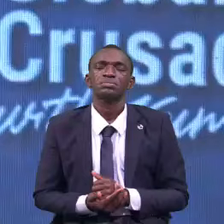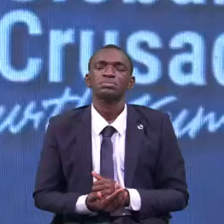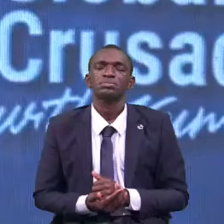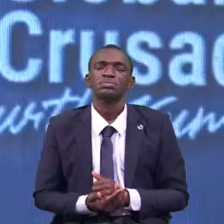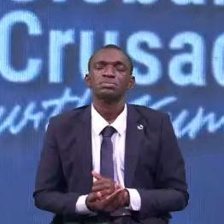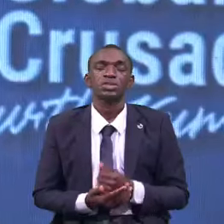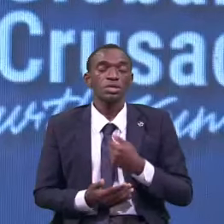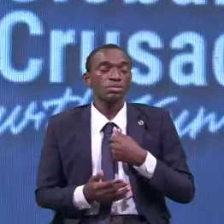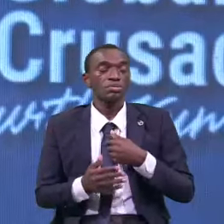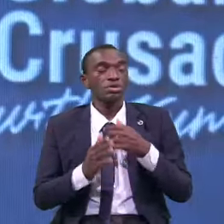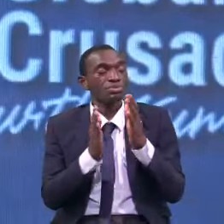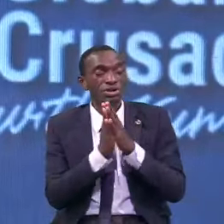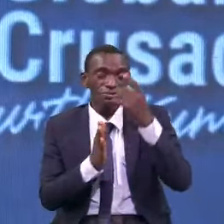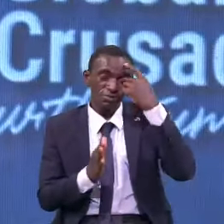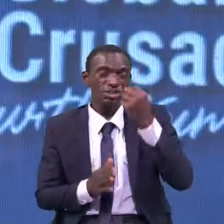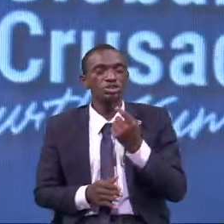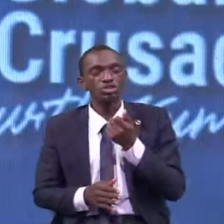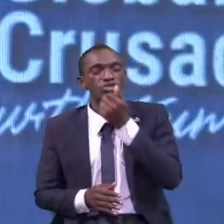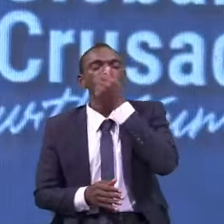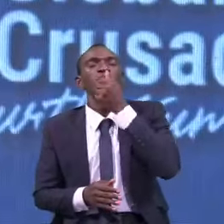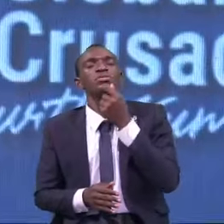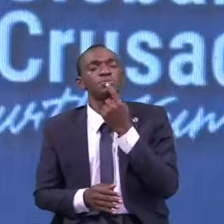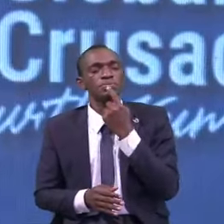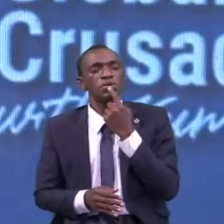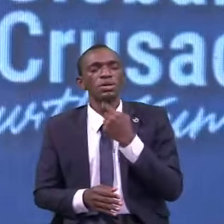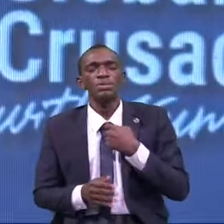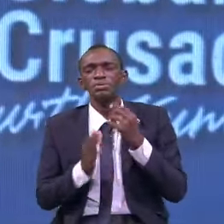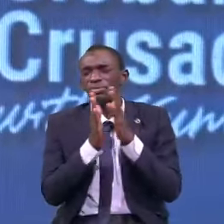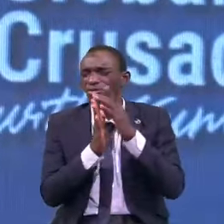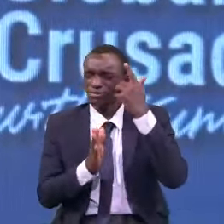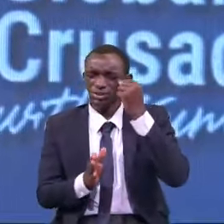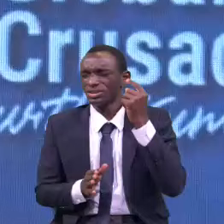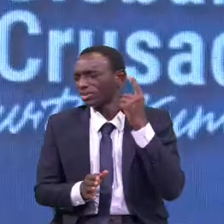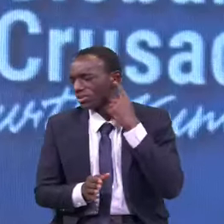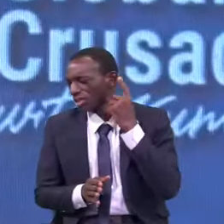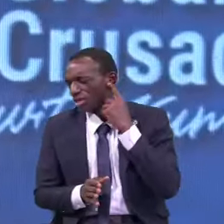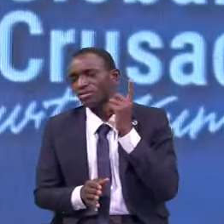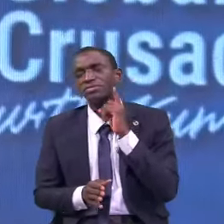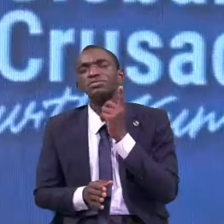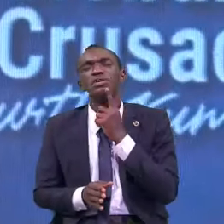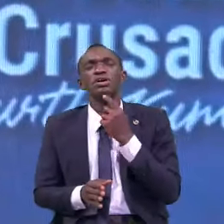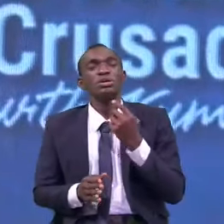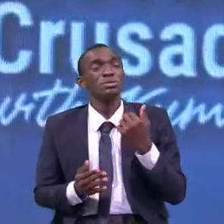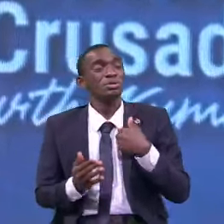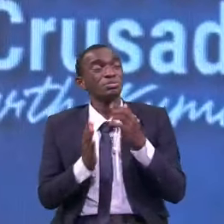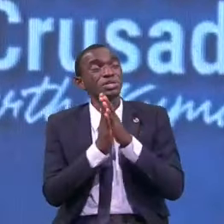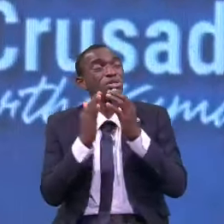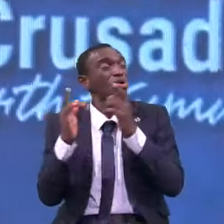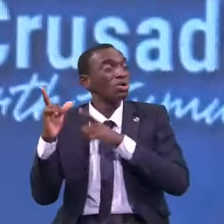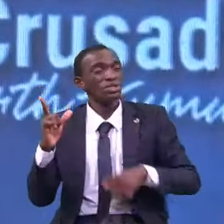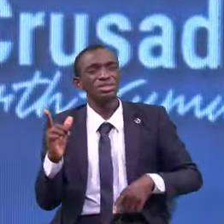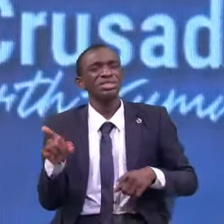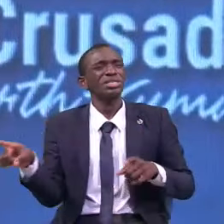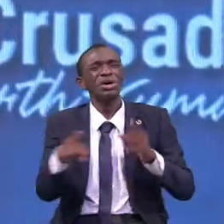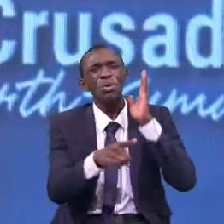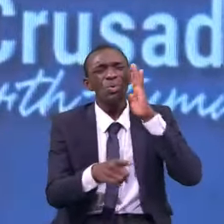I pray for the dumb, I pray for the deaf, I pray, Lord, they will hear now, they will speak forth